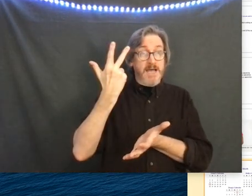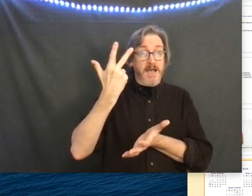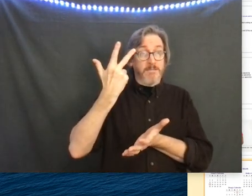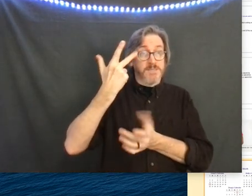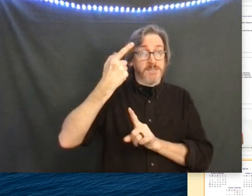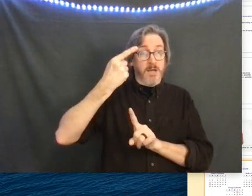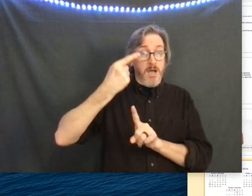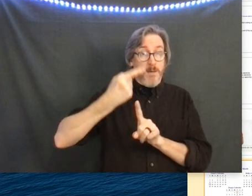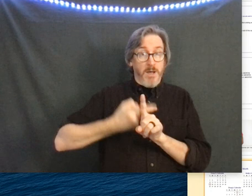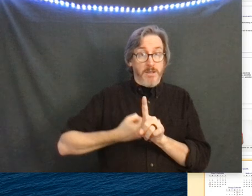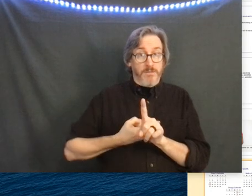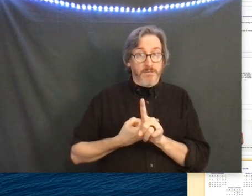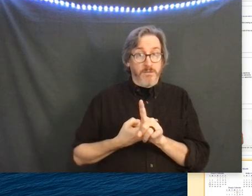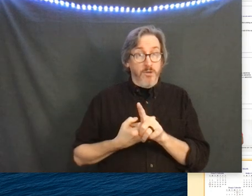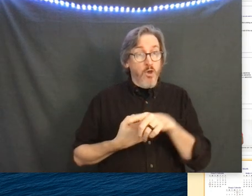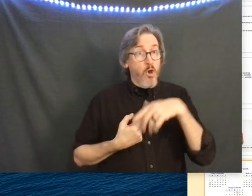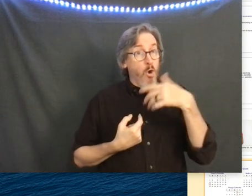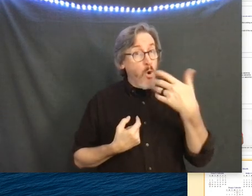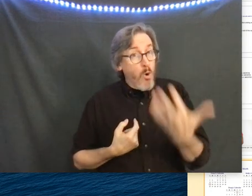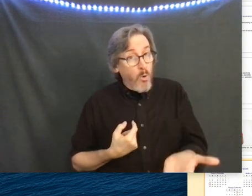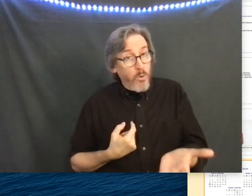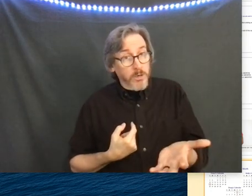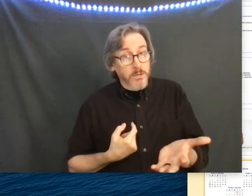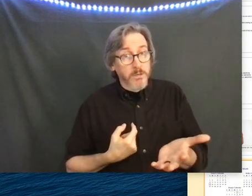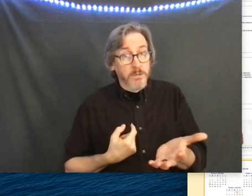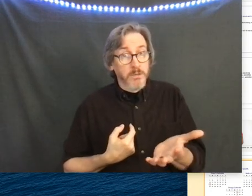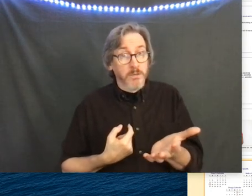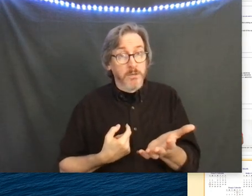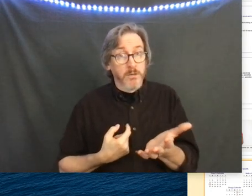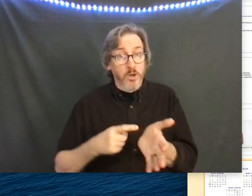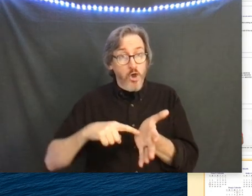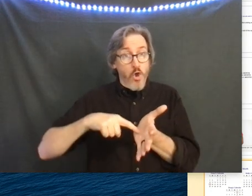three times a month, or